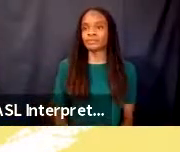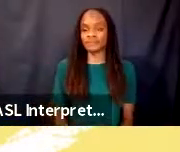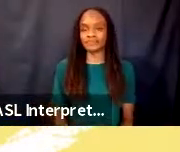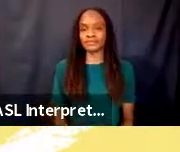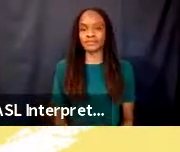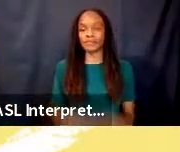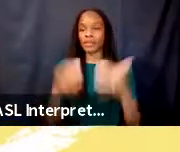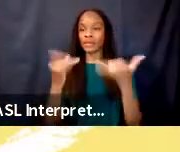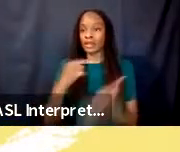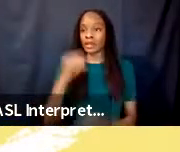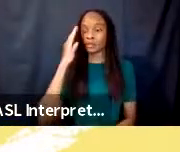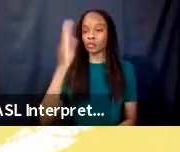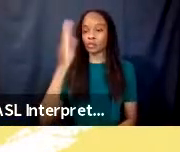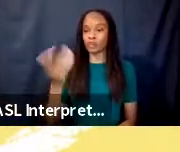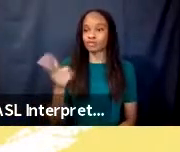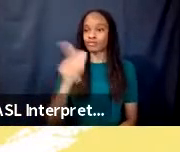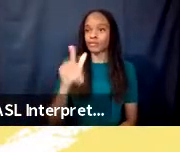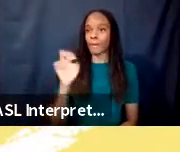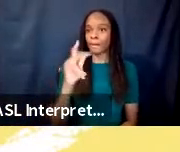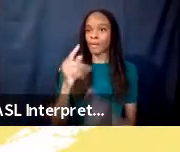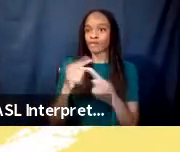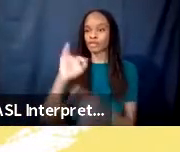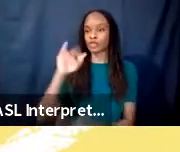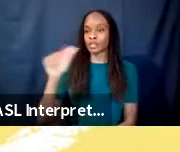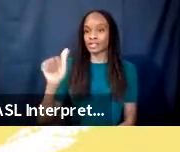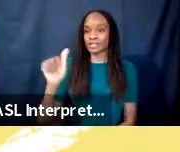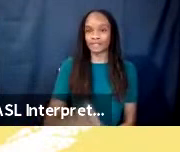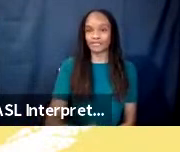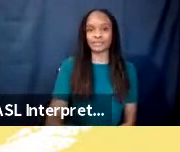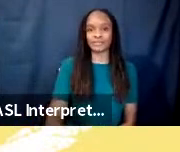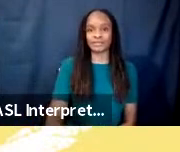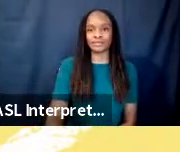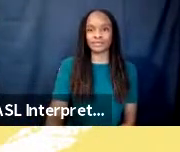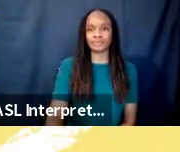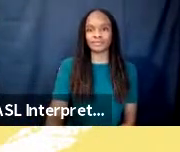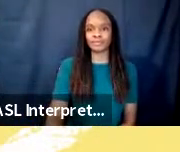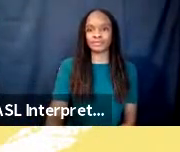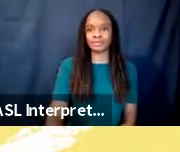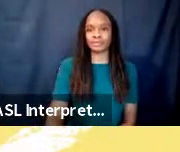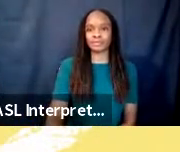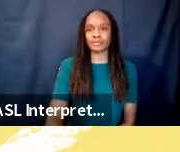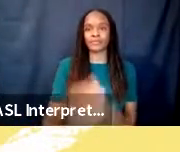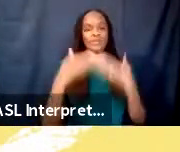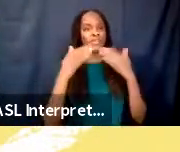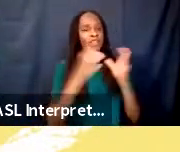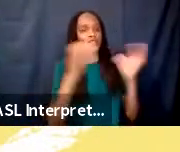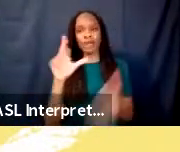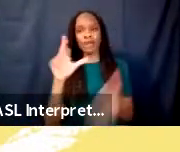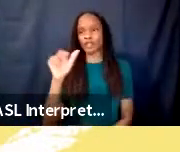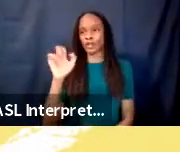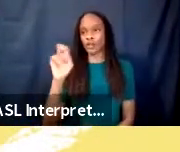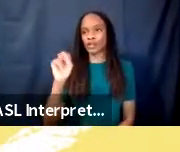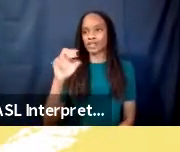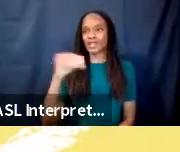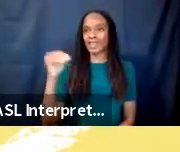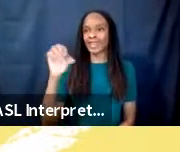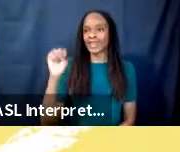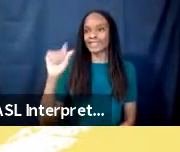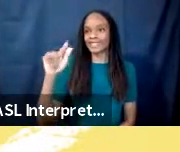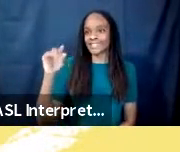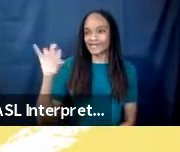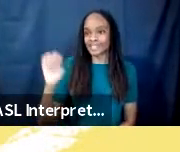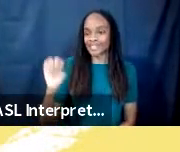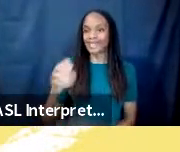And now I'm going to turn it over back to Jessica. Thank you so much, Lorna and Stephanie. Now, a little different,